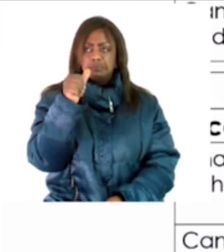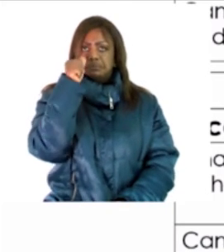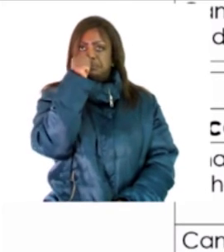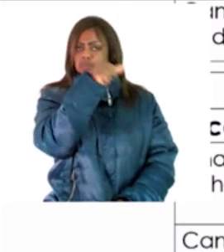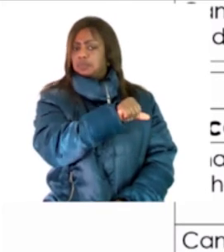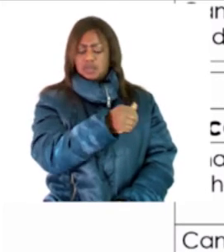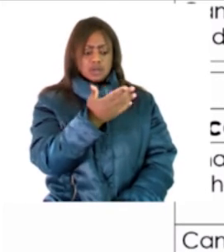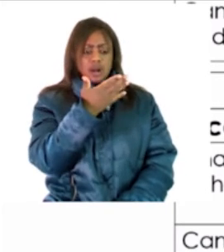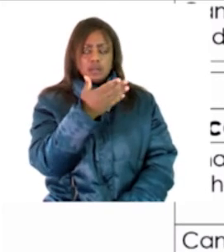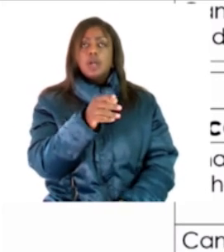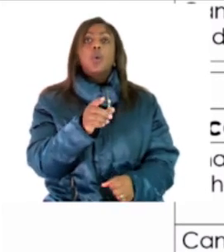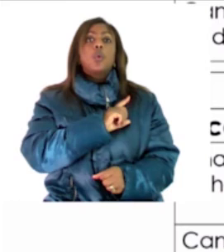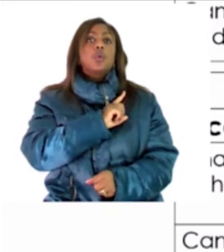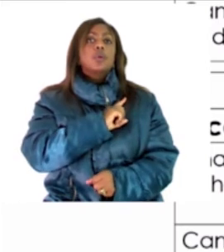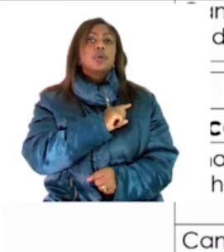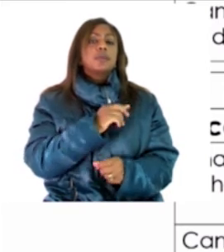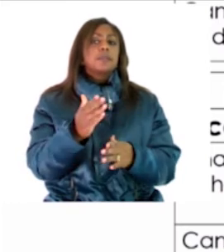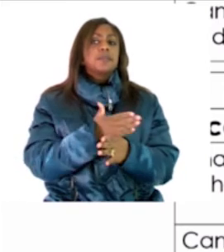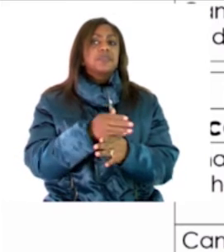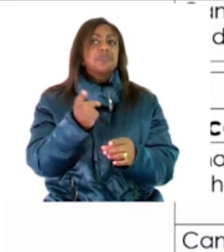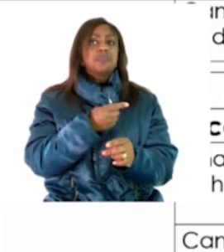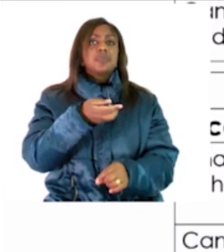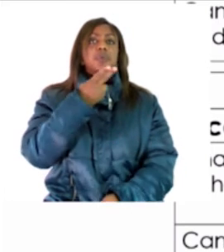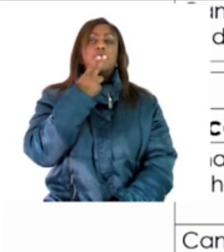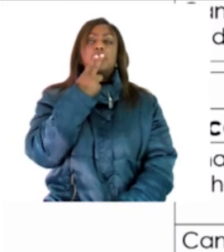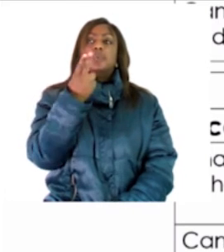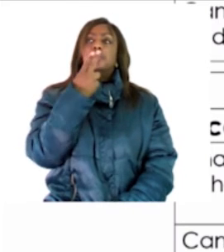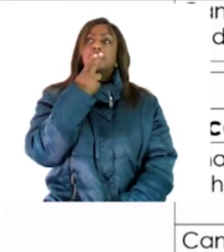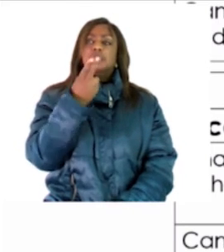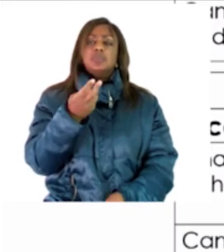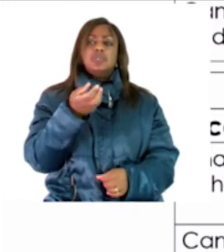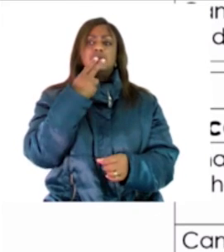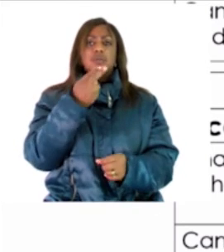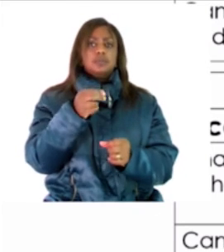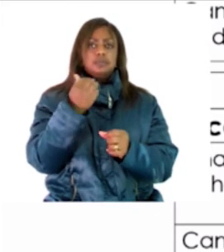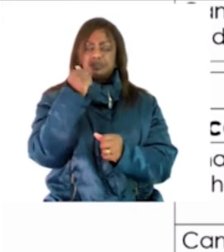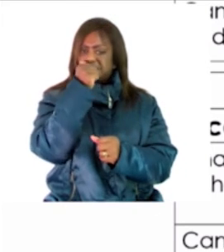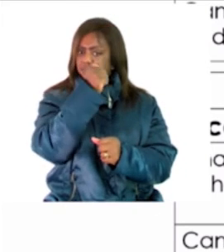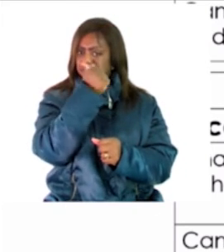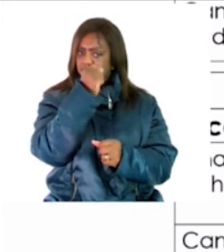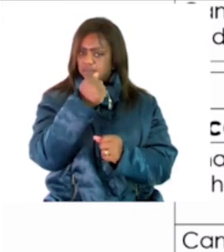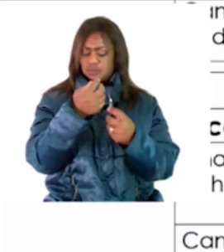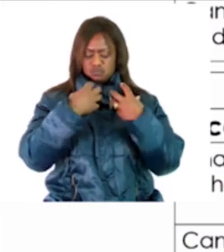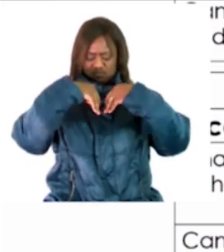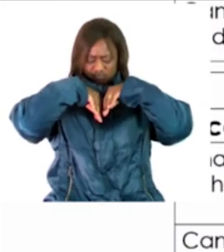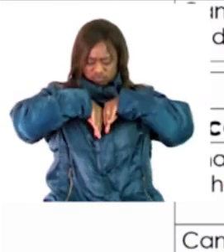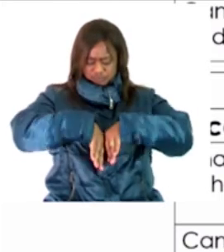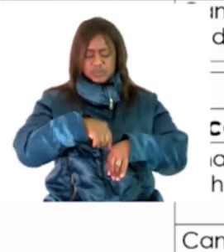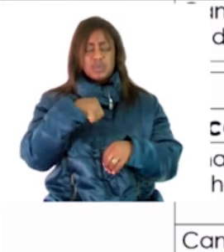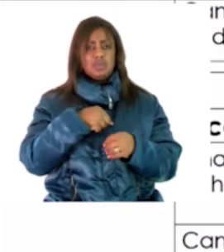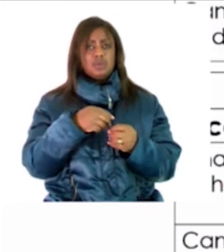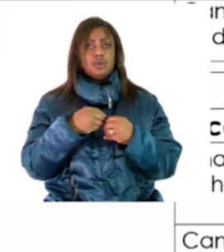So meaning that when you smoke, that smell of cigarette, it remains on everything of yours, your hair, your hands,